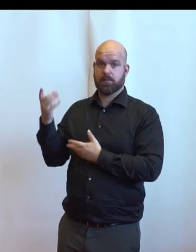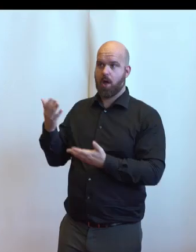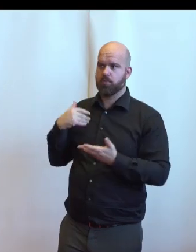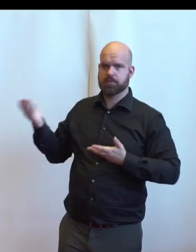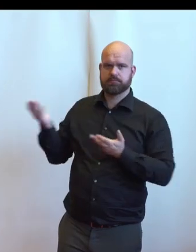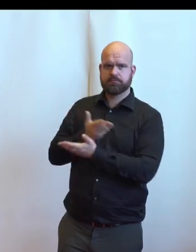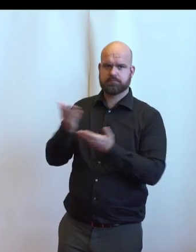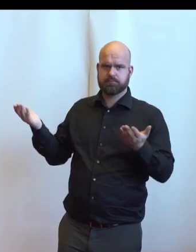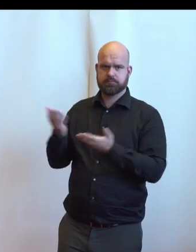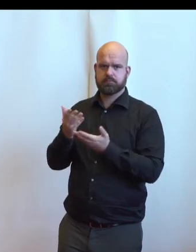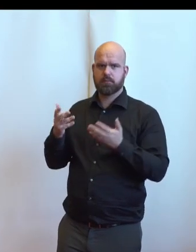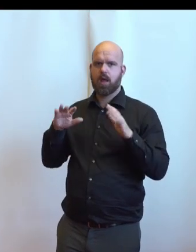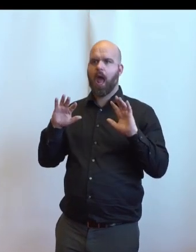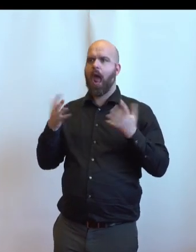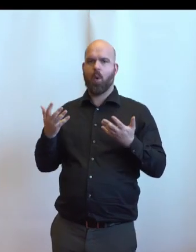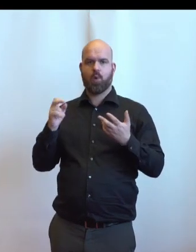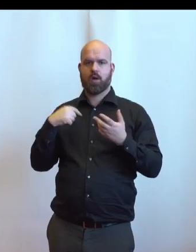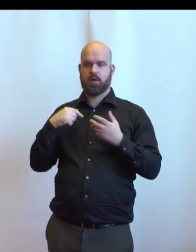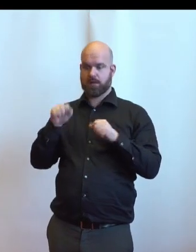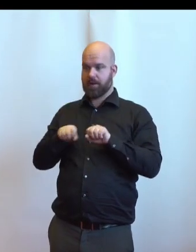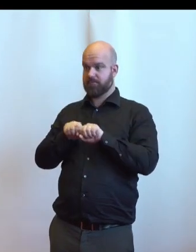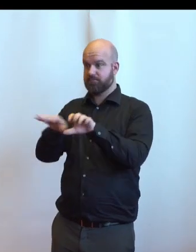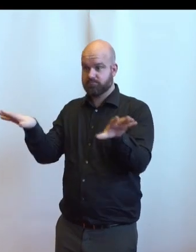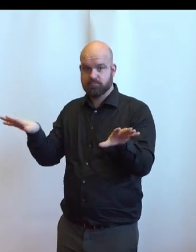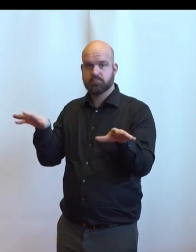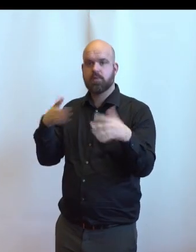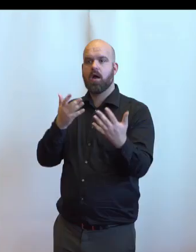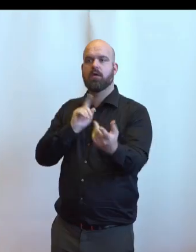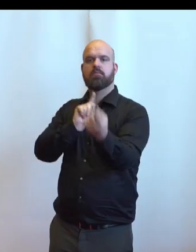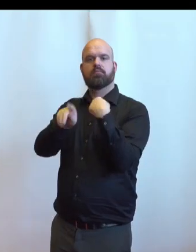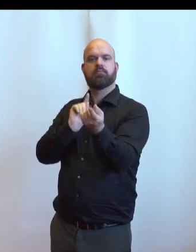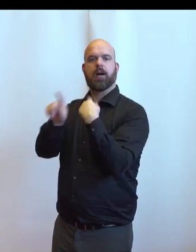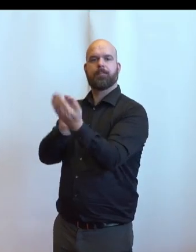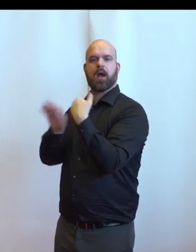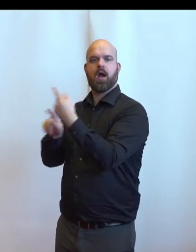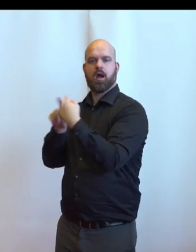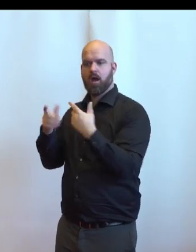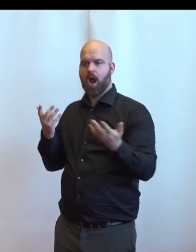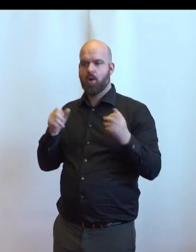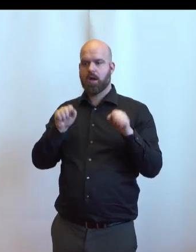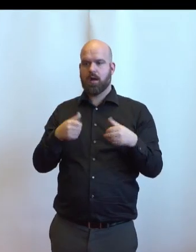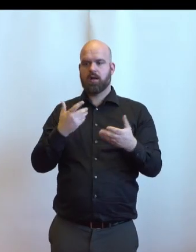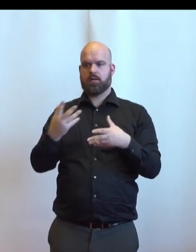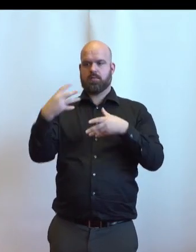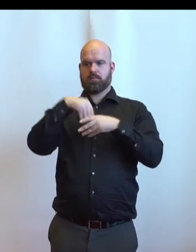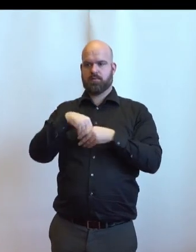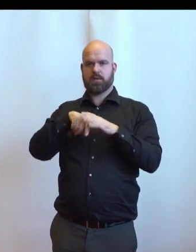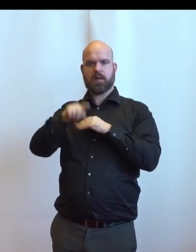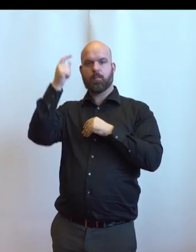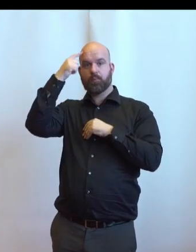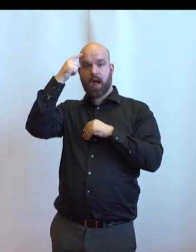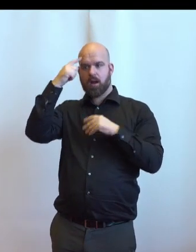and brainwaves to create a feedback loop within a virtual reality experience so that you can really experience